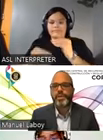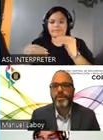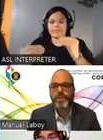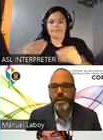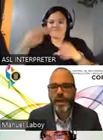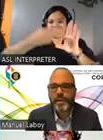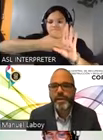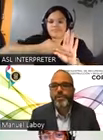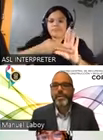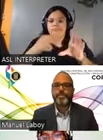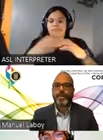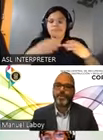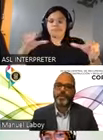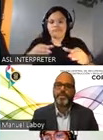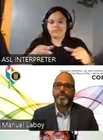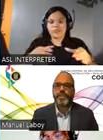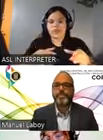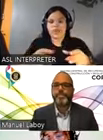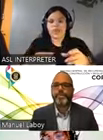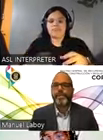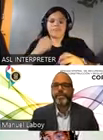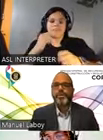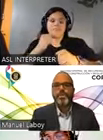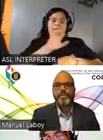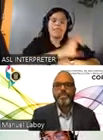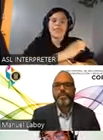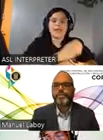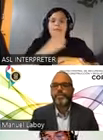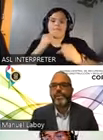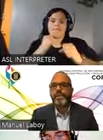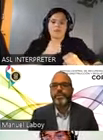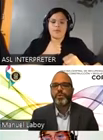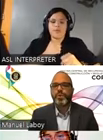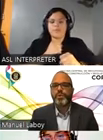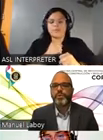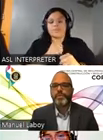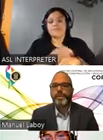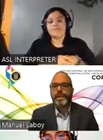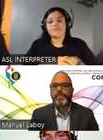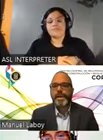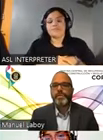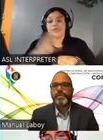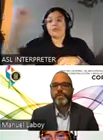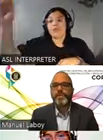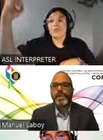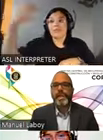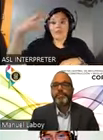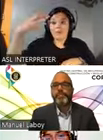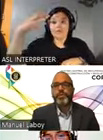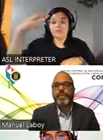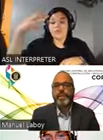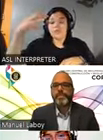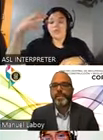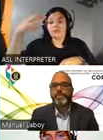restoration of hydroelectric powers in Puerto Rico, submitting proposals related to solar, microgrids, and